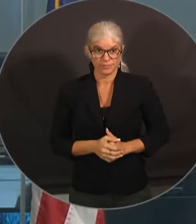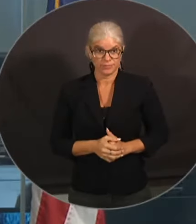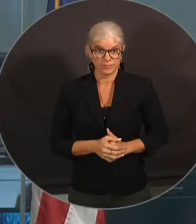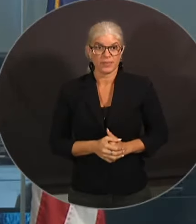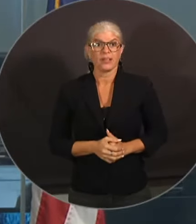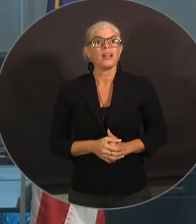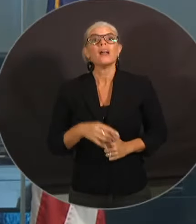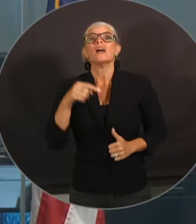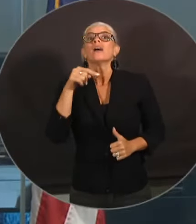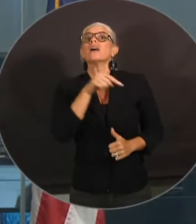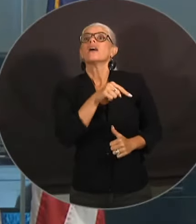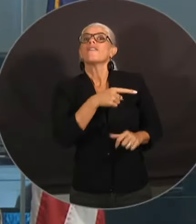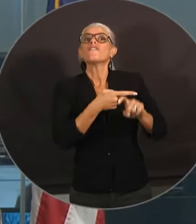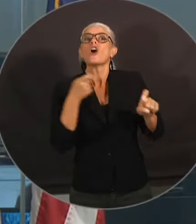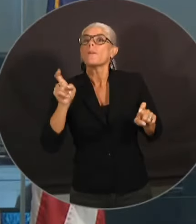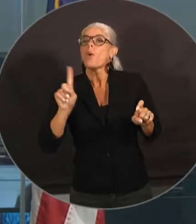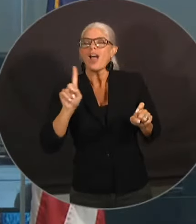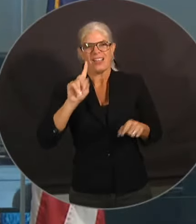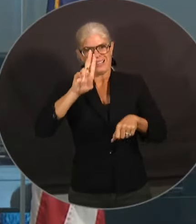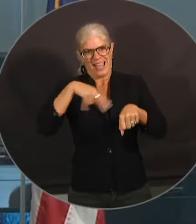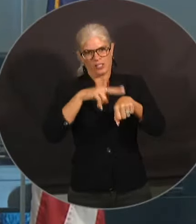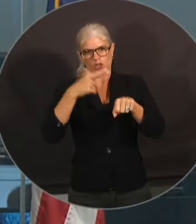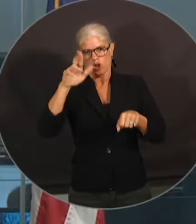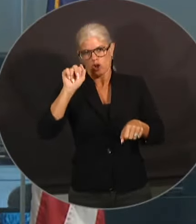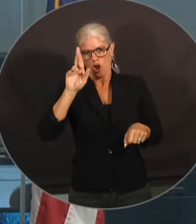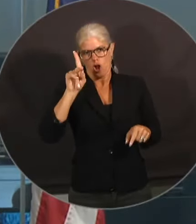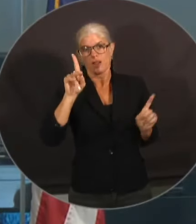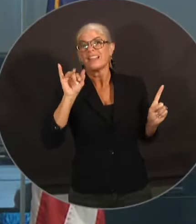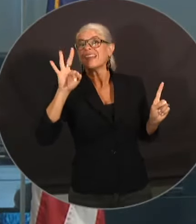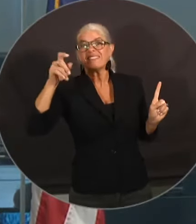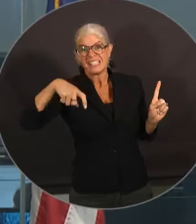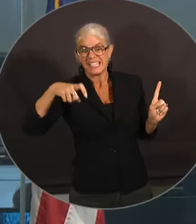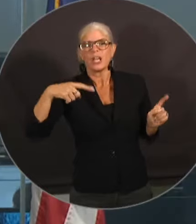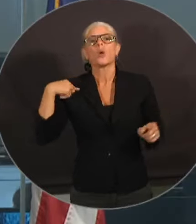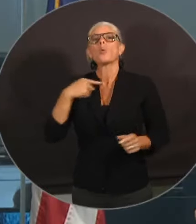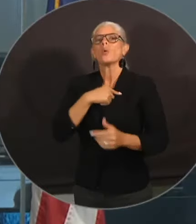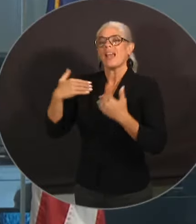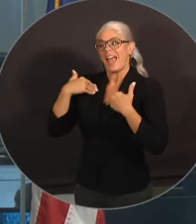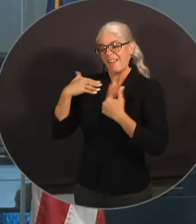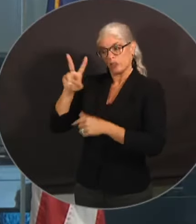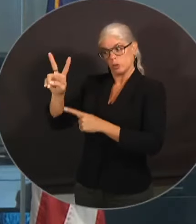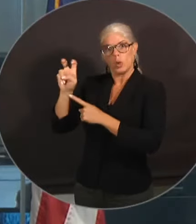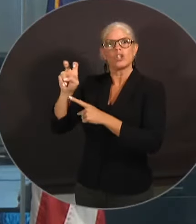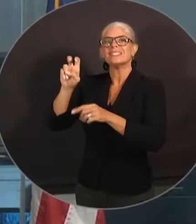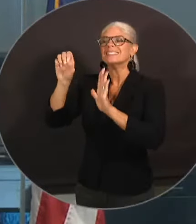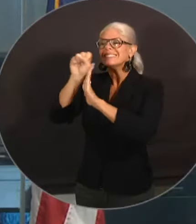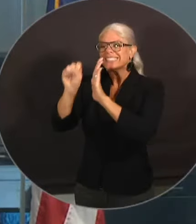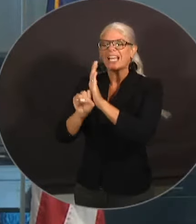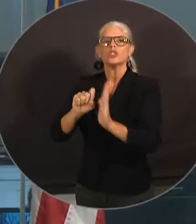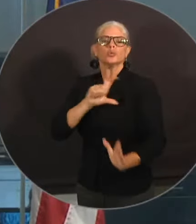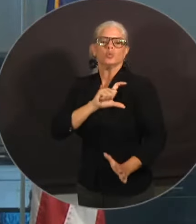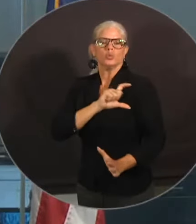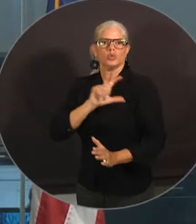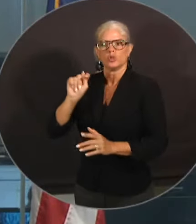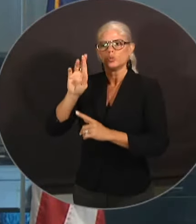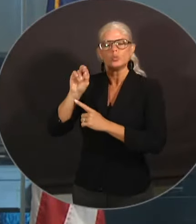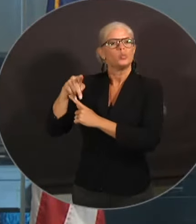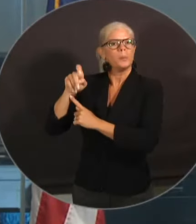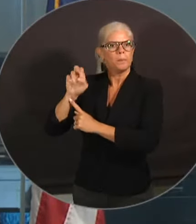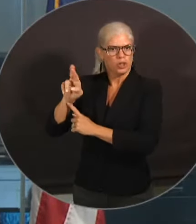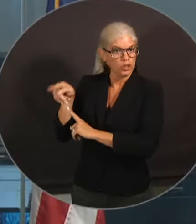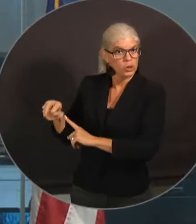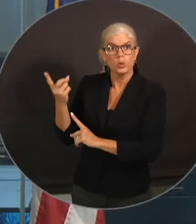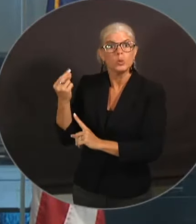our National Guard if needed. We have 200 state troopers with Florida Highway Patrol that will also deploy immediately following